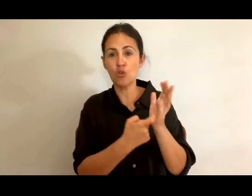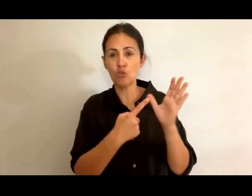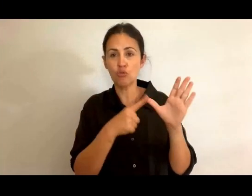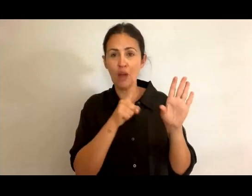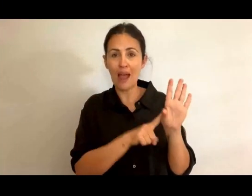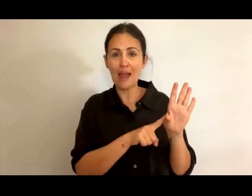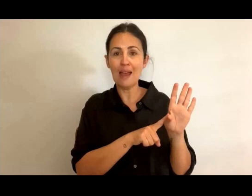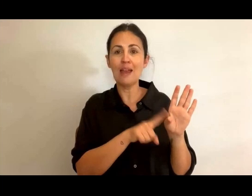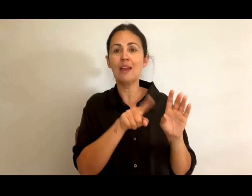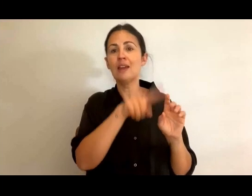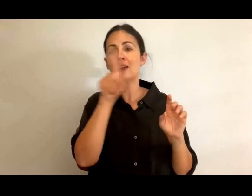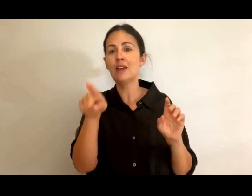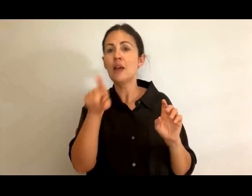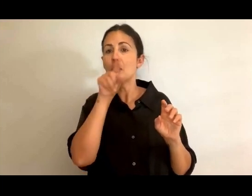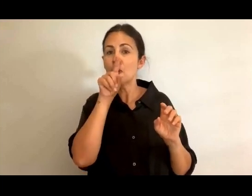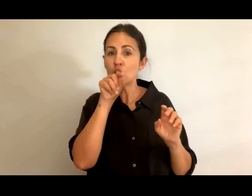border.